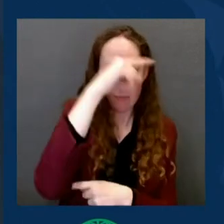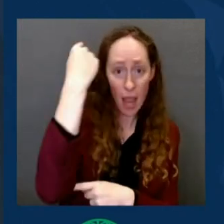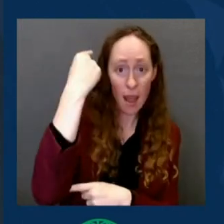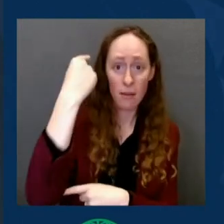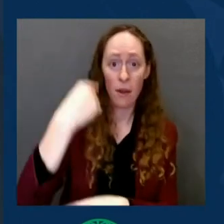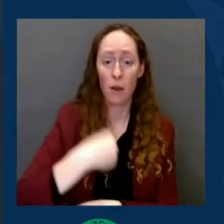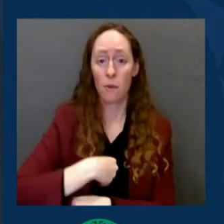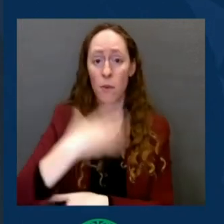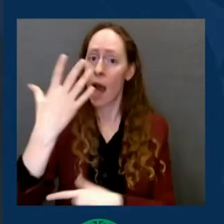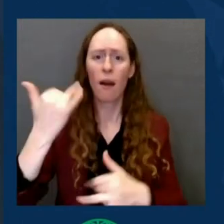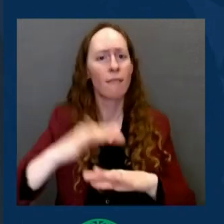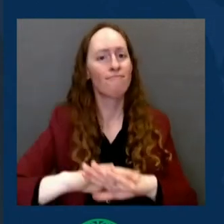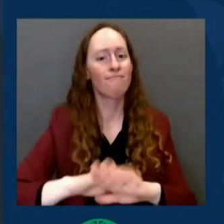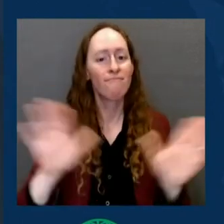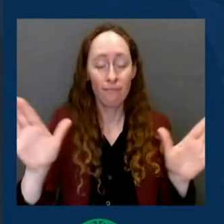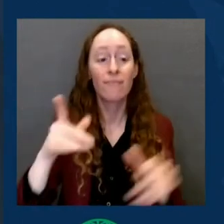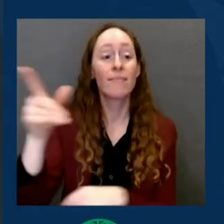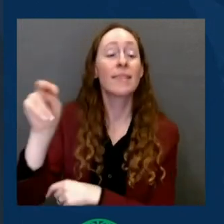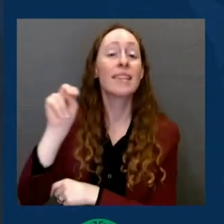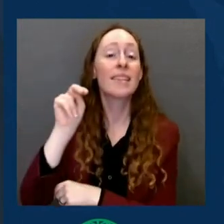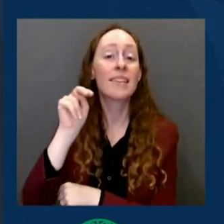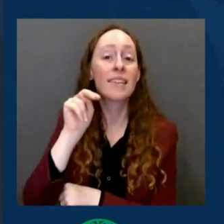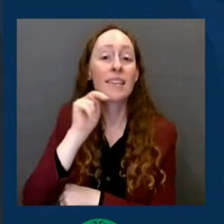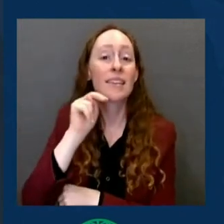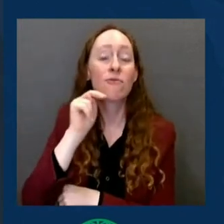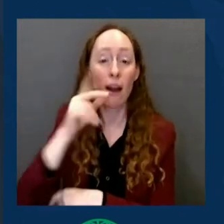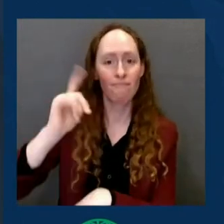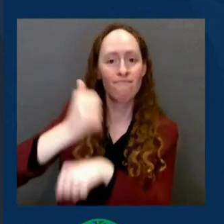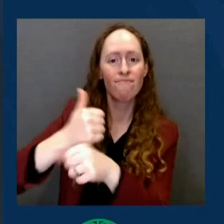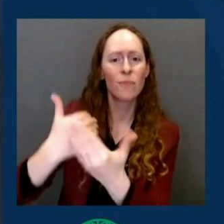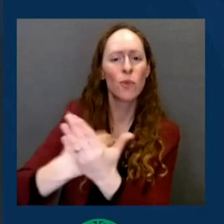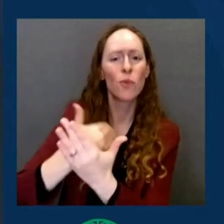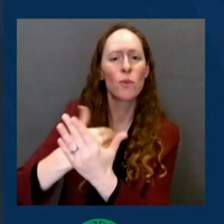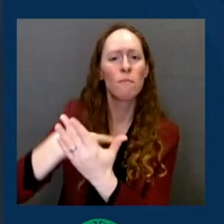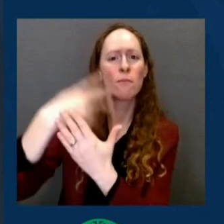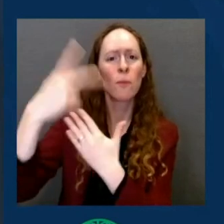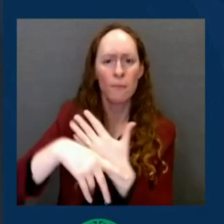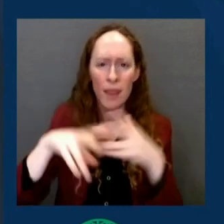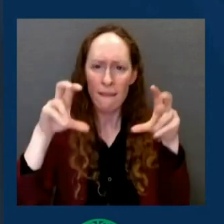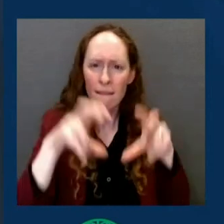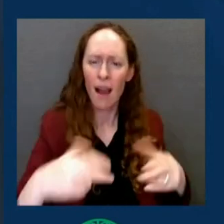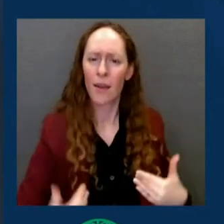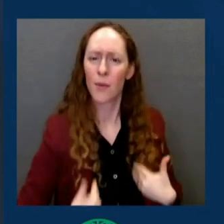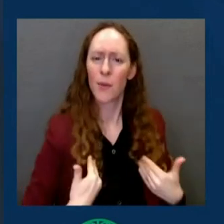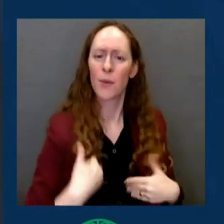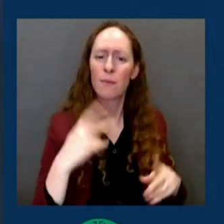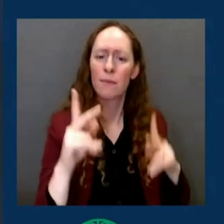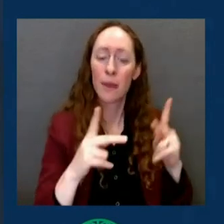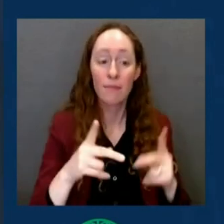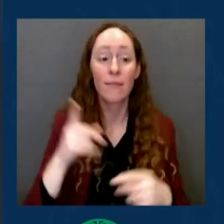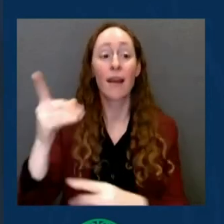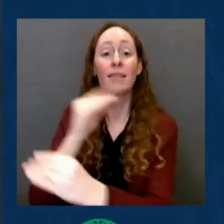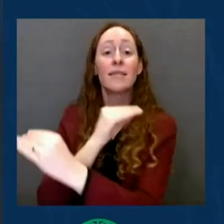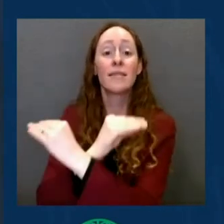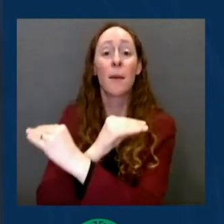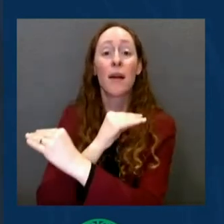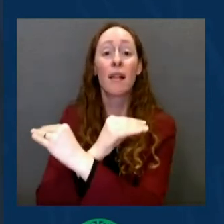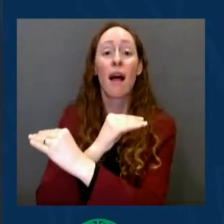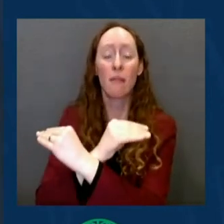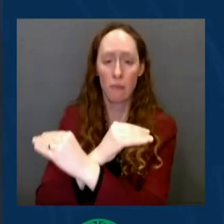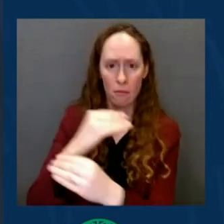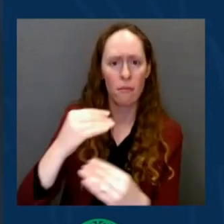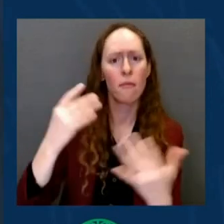in Zambia, where young people demanded a better future. We see over and over again that our